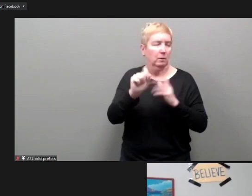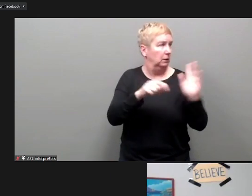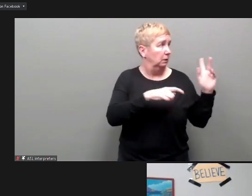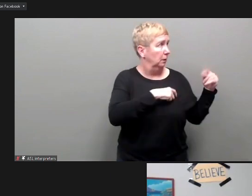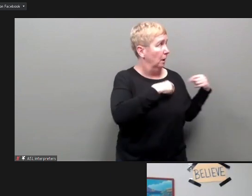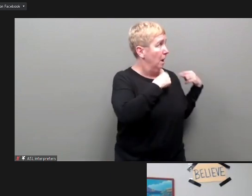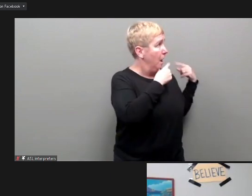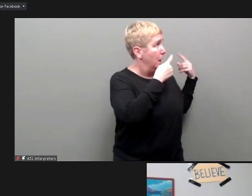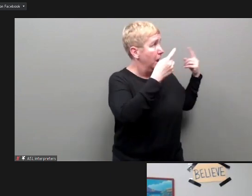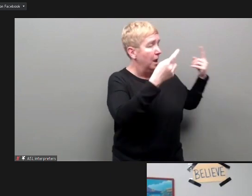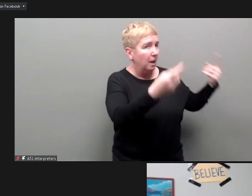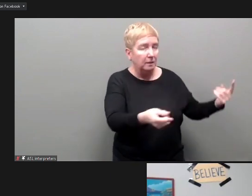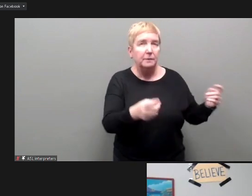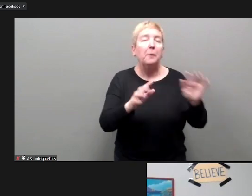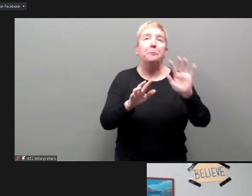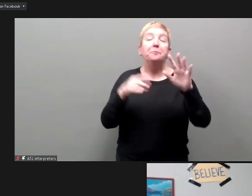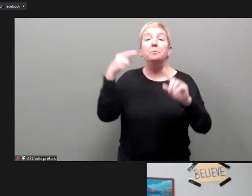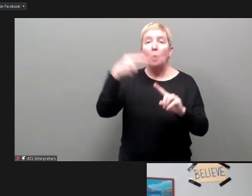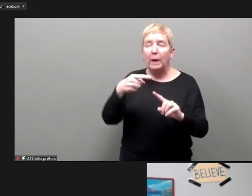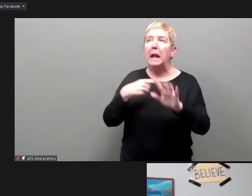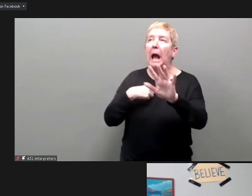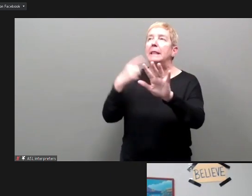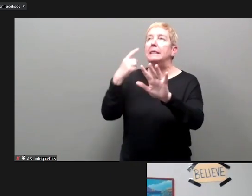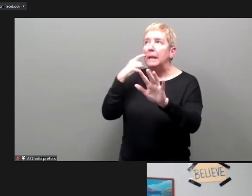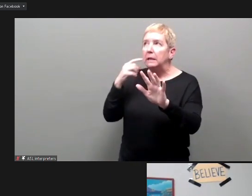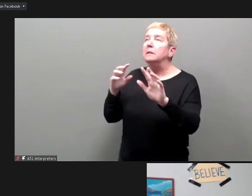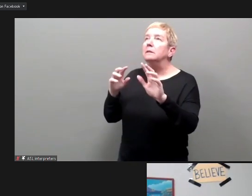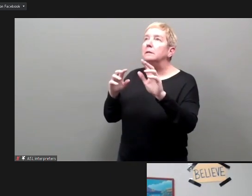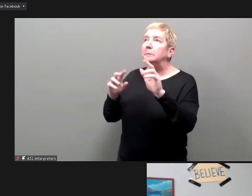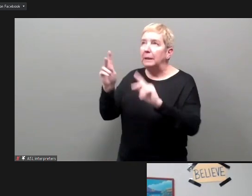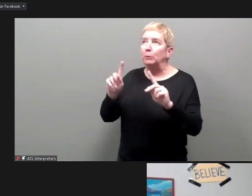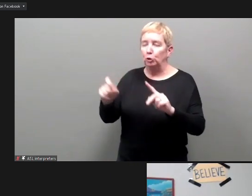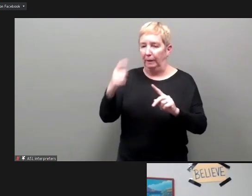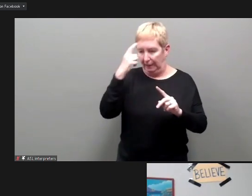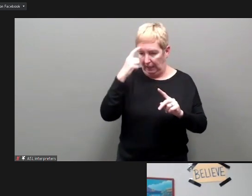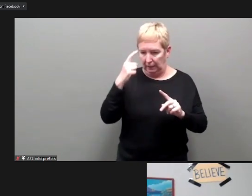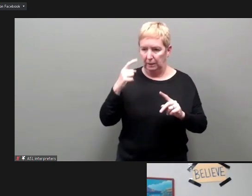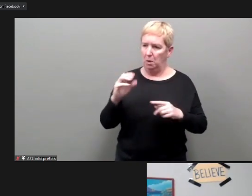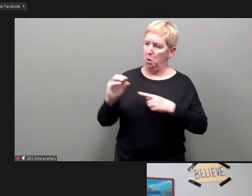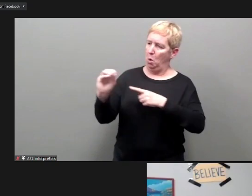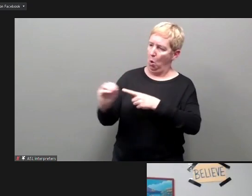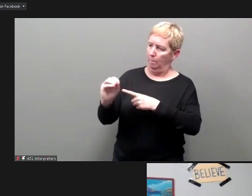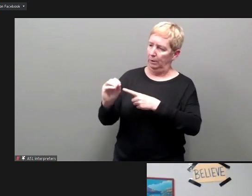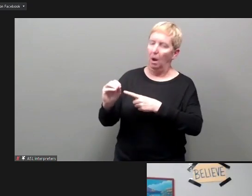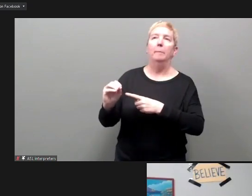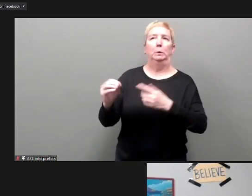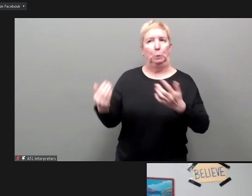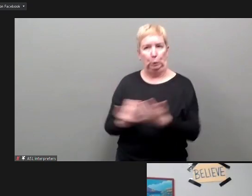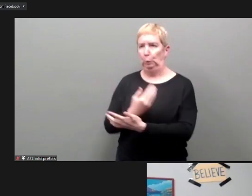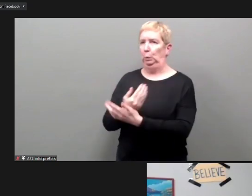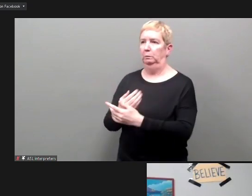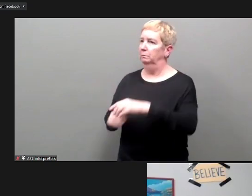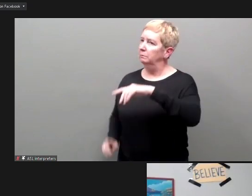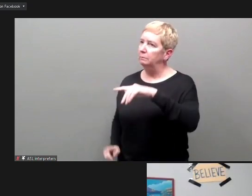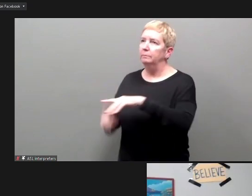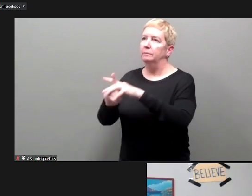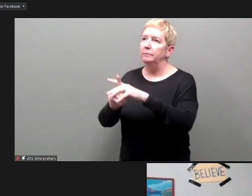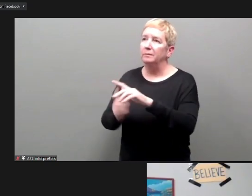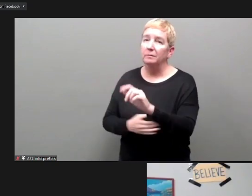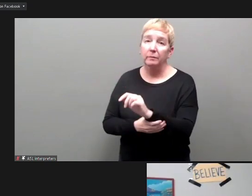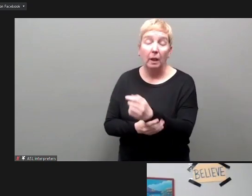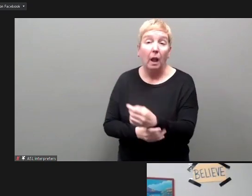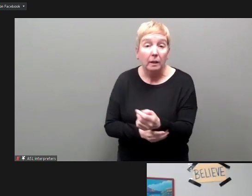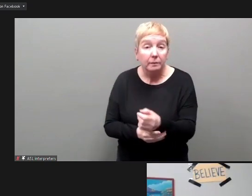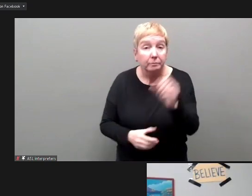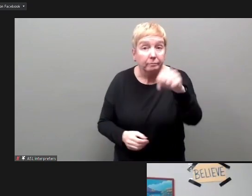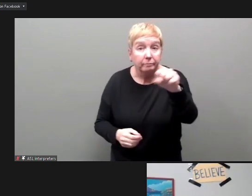to say that I'm not a little bit frustrated with Omicron myself. I mean, it's a lot of hard work getting everyone vaccinated and now